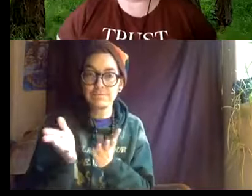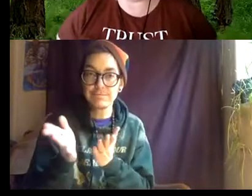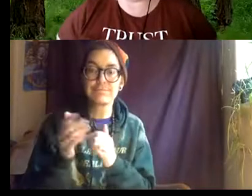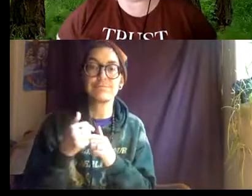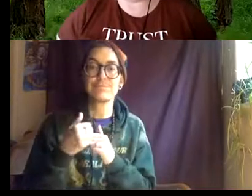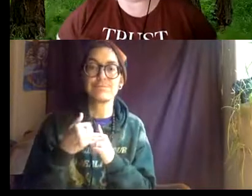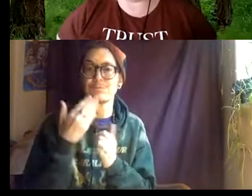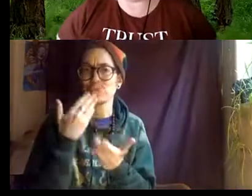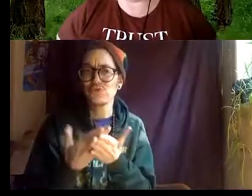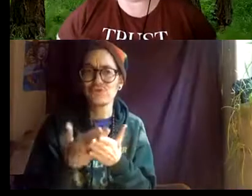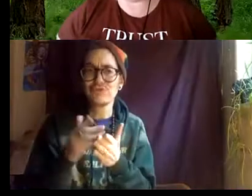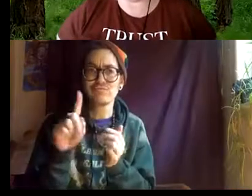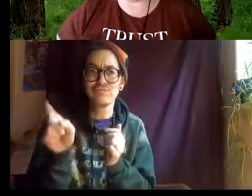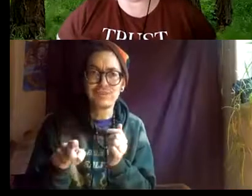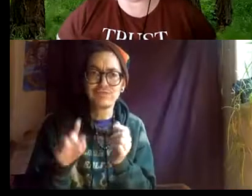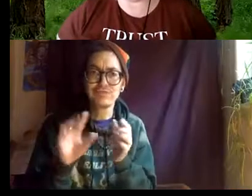So Christina,